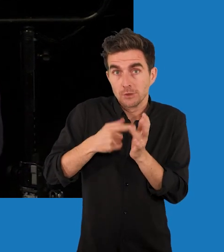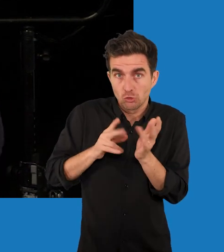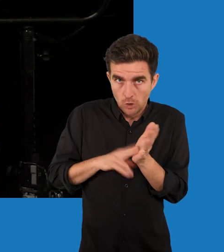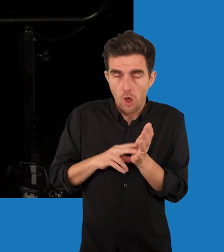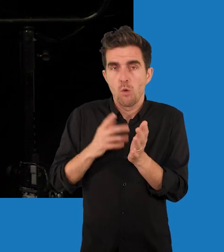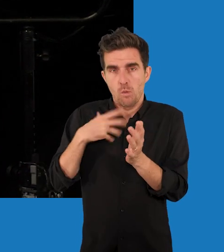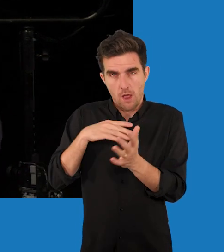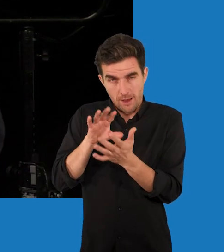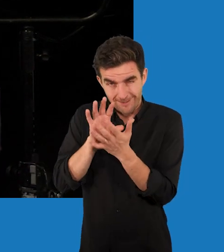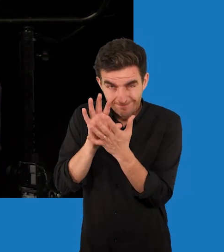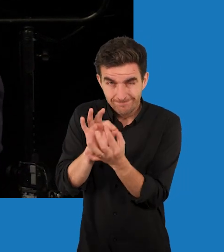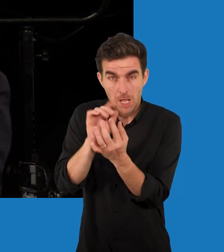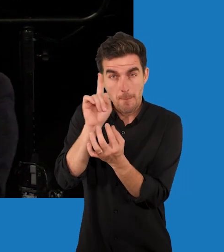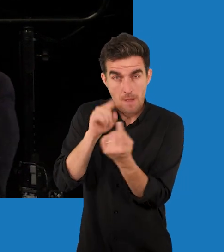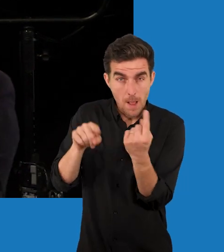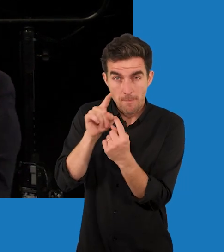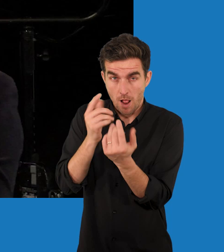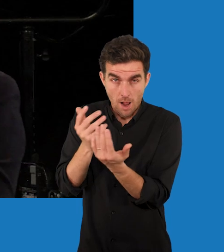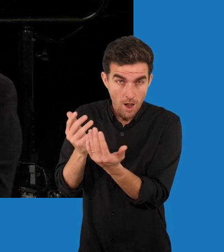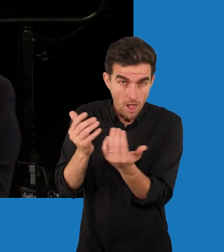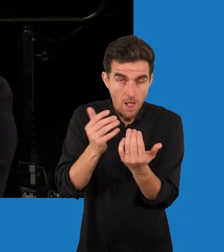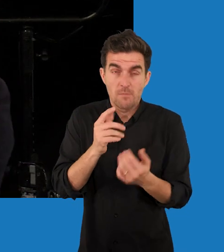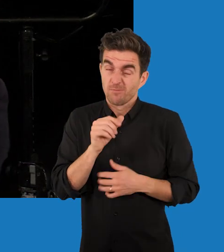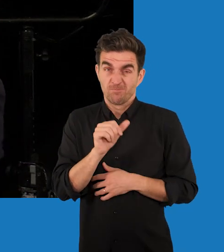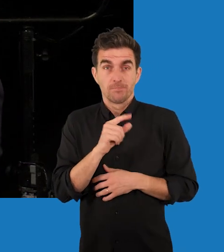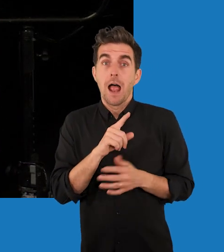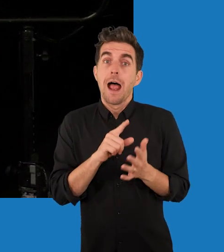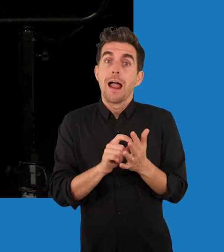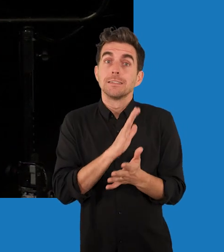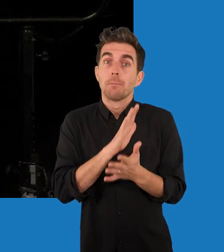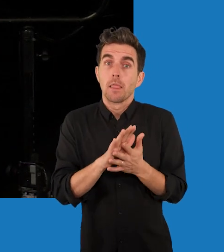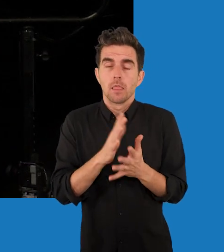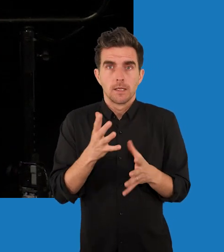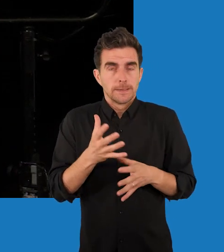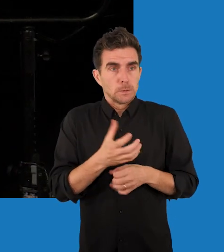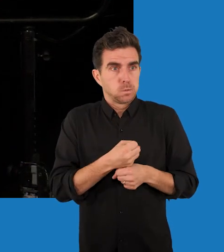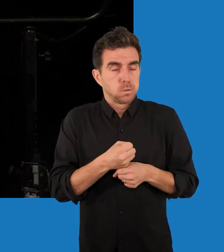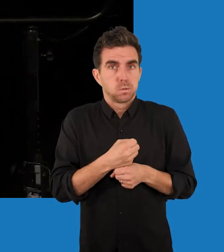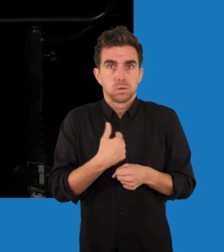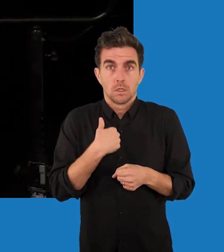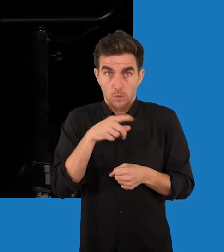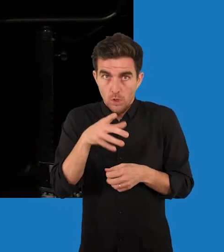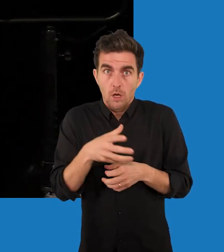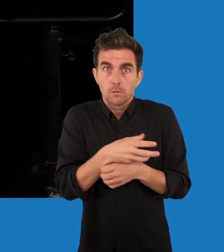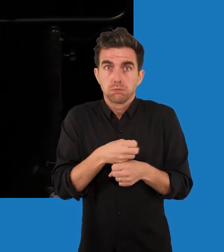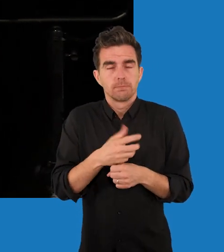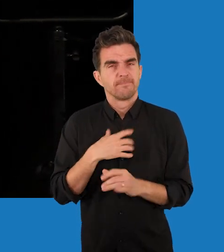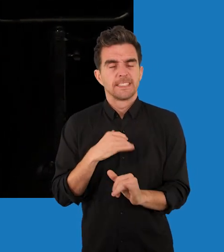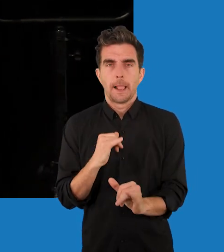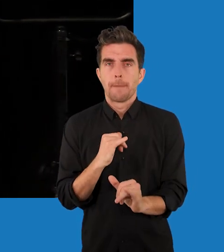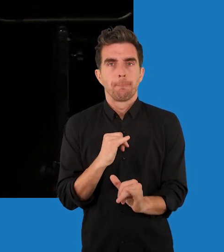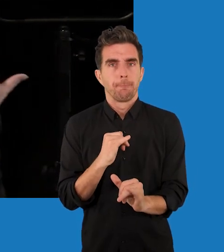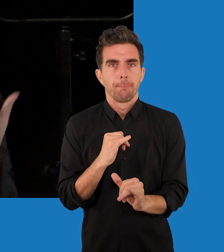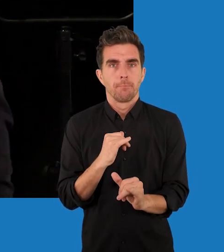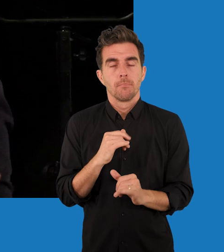to try and engage and bring people in that are new. But I share Elizabeth's frustration and your frustration. And